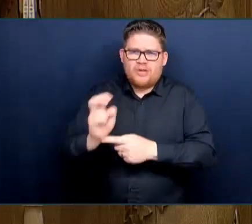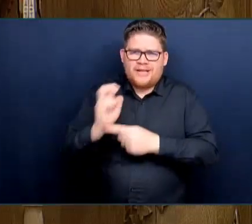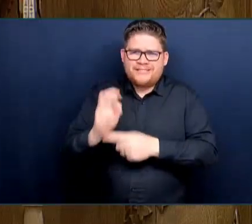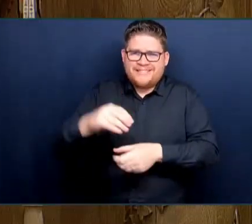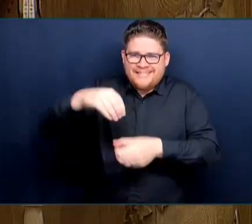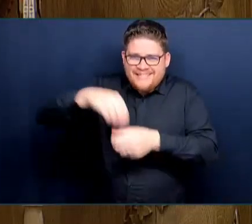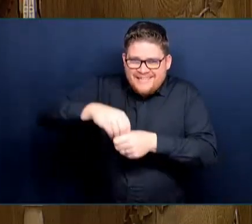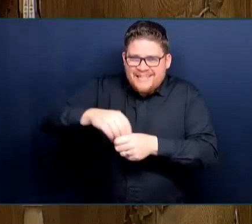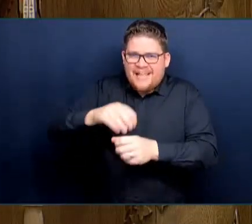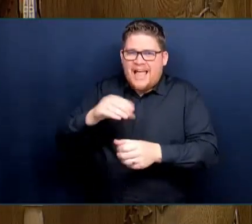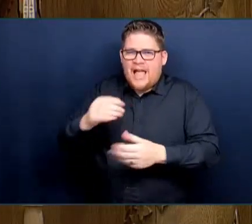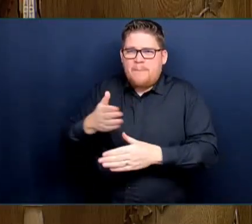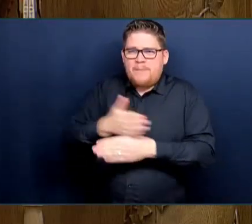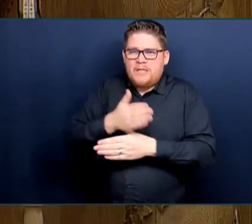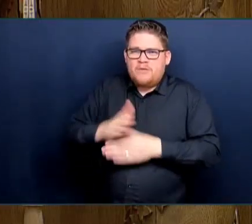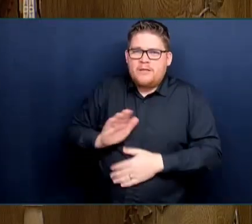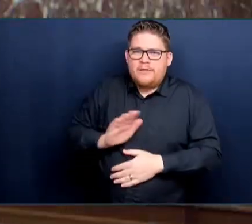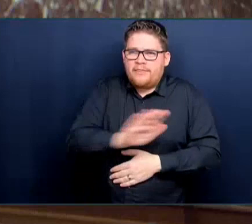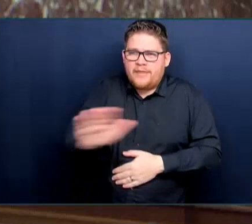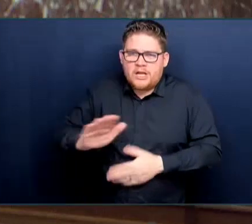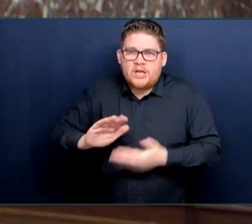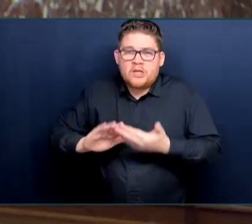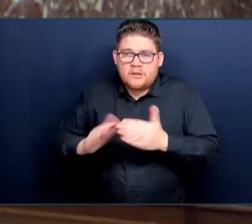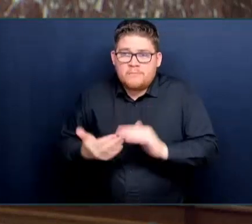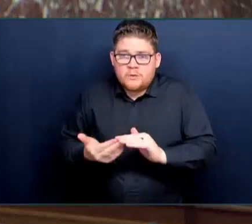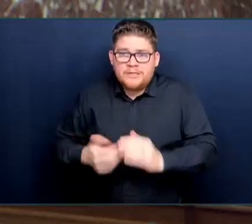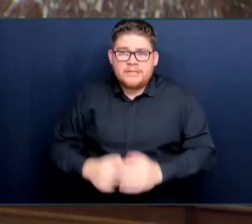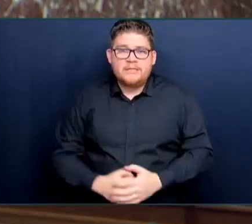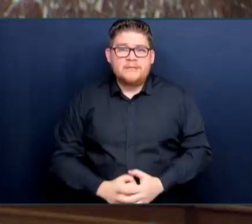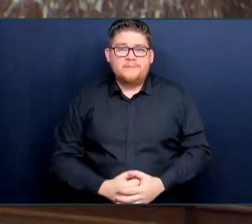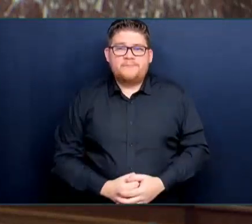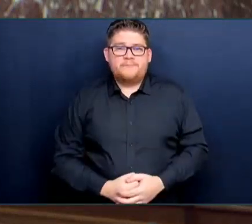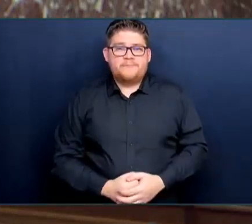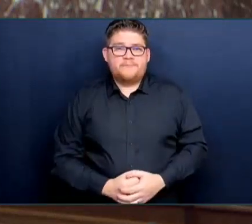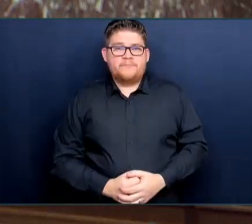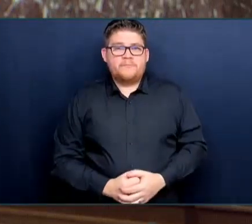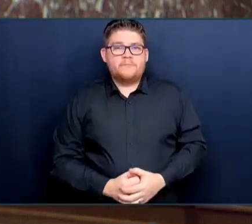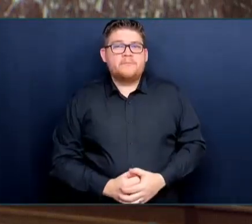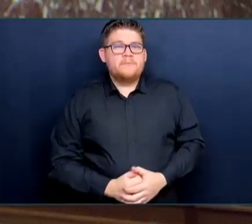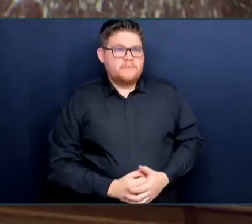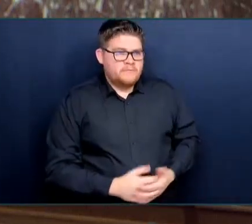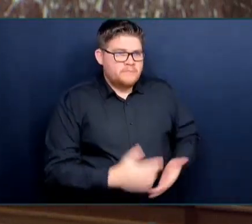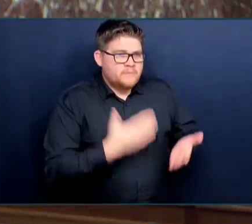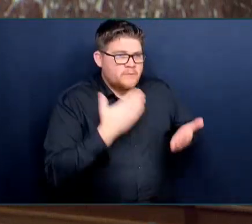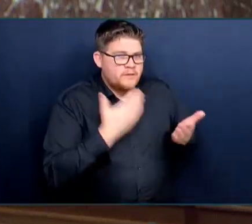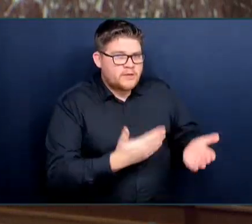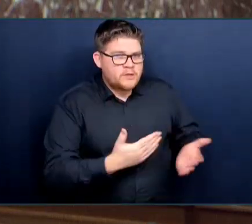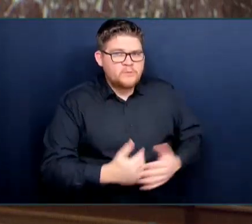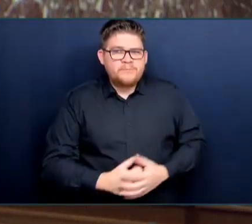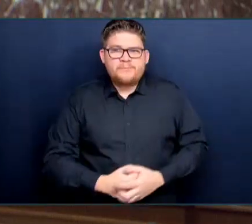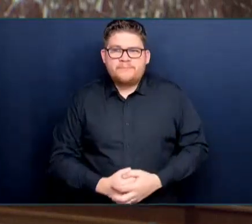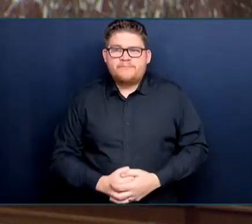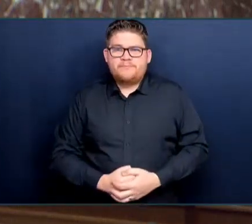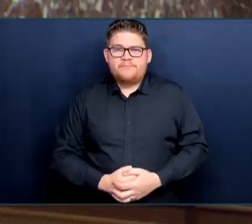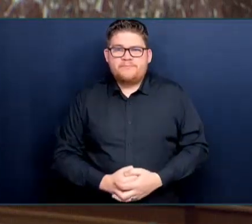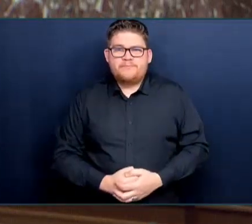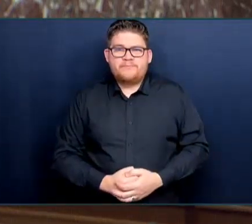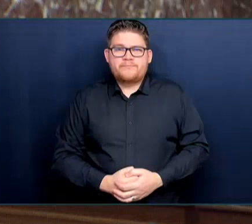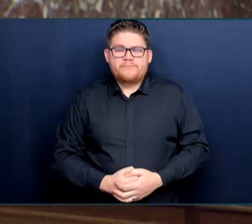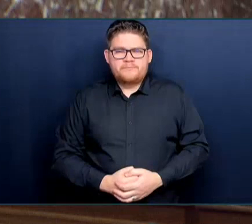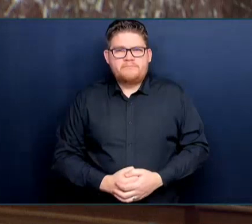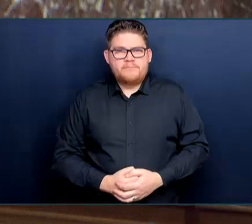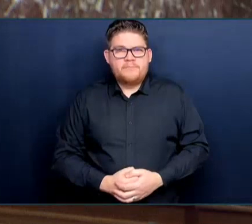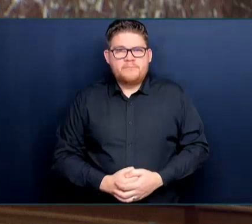Minister. Thank you very much, Mr. Speaker. And again, to the member, I appreciate the opportunity to talk about some of the improvements that are